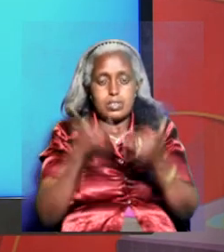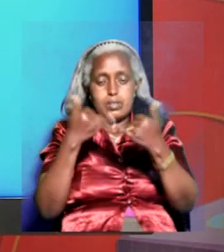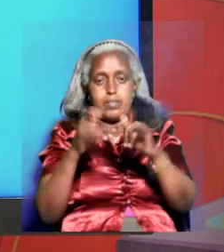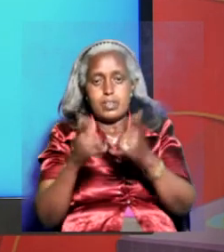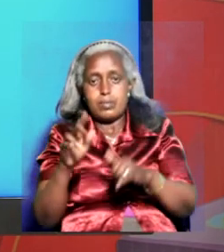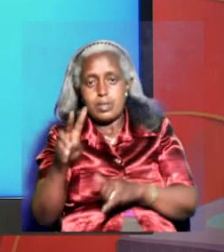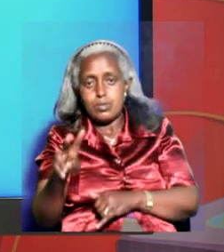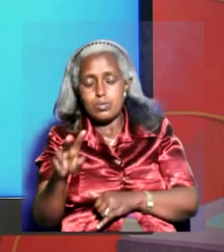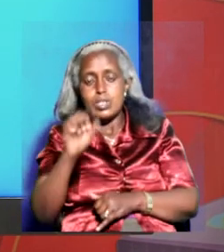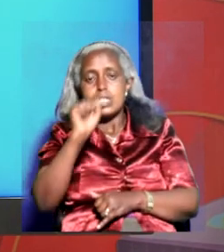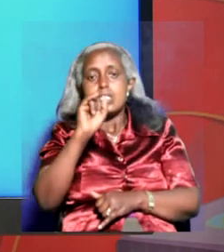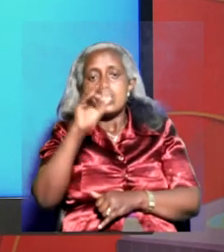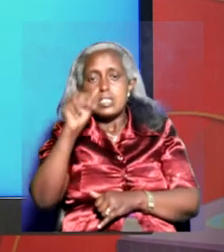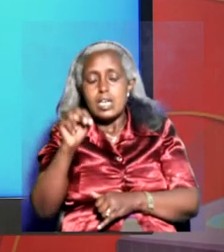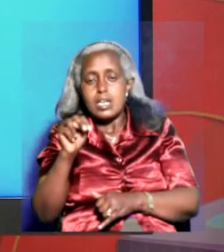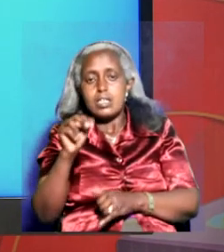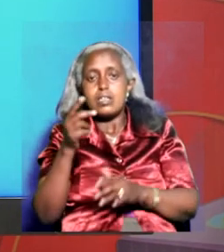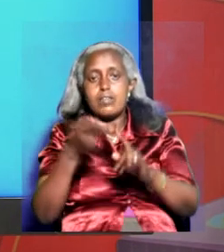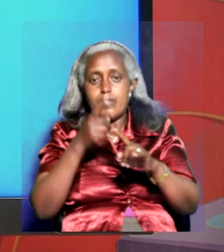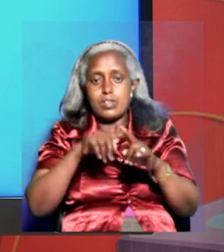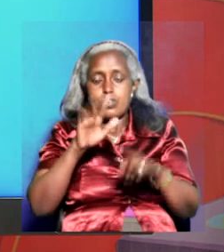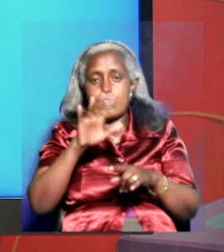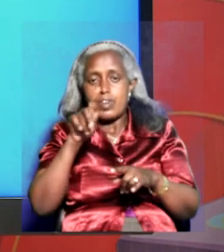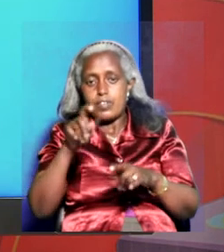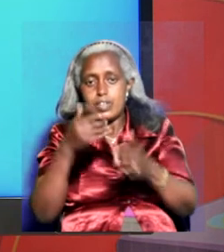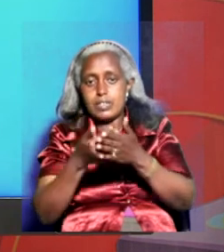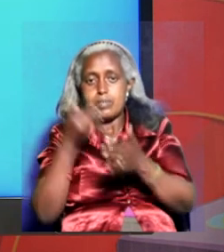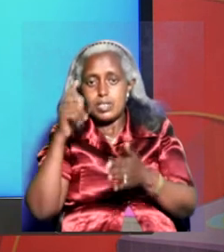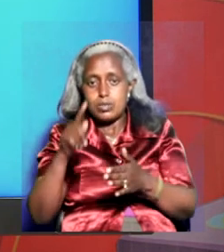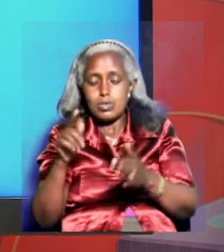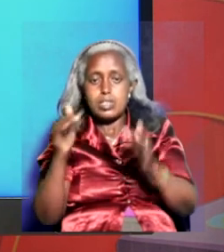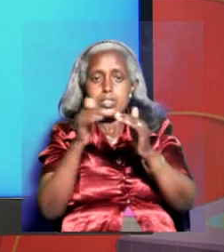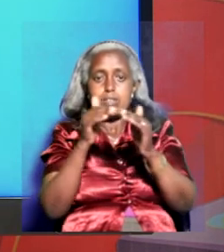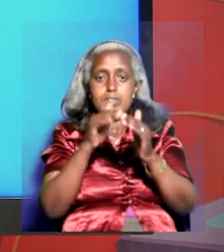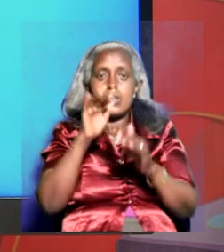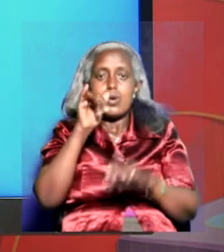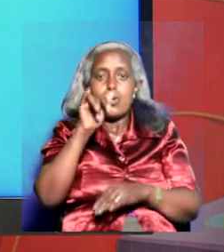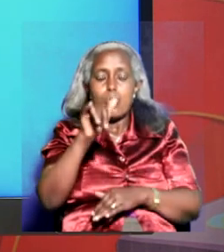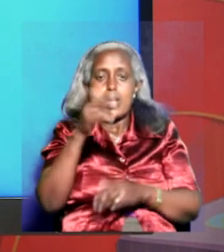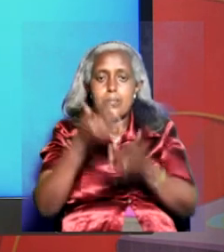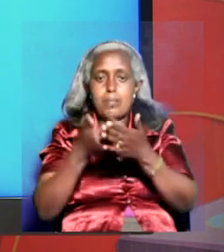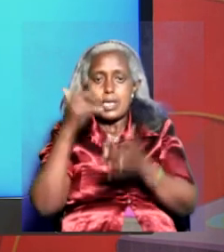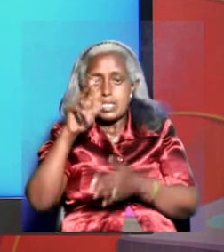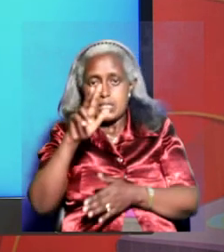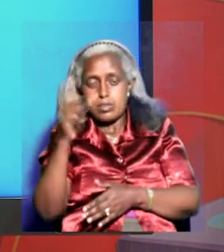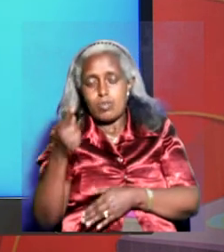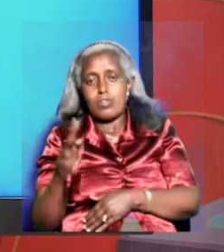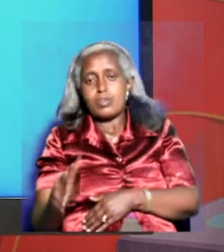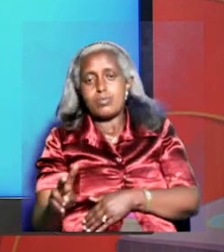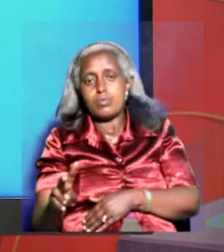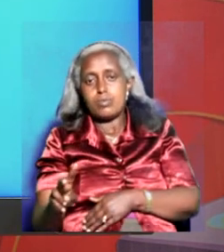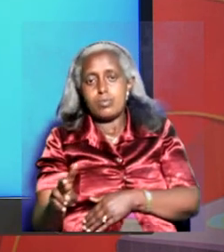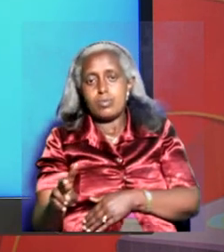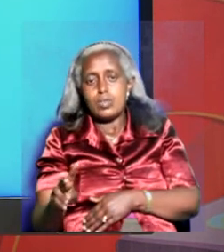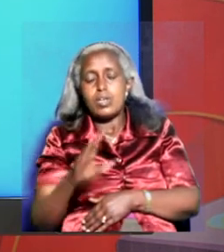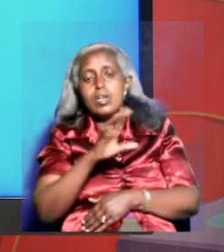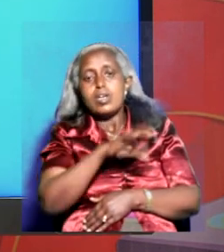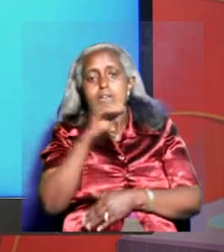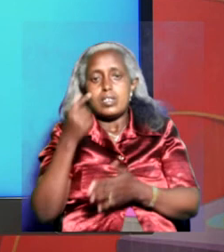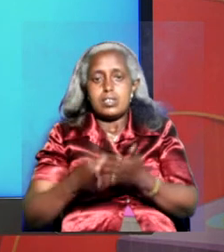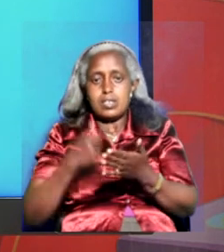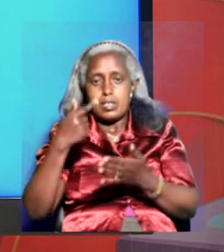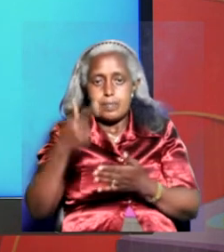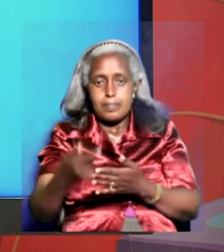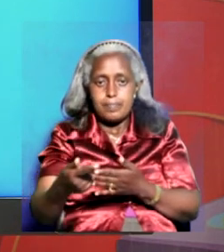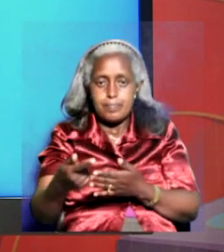2, sine inverse of 5x minus 1 gives you y minus 3 over 2. And then